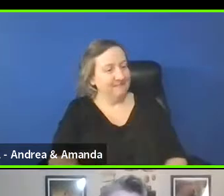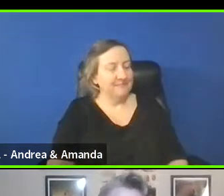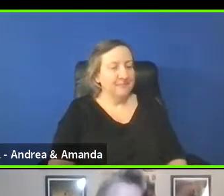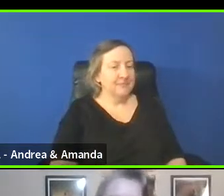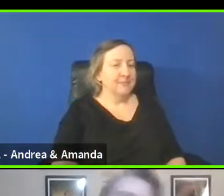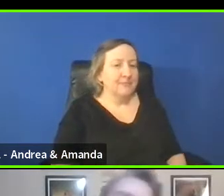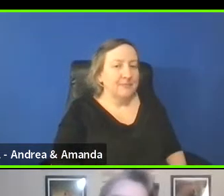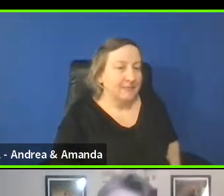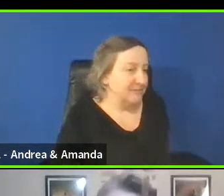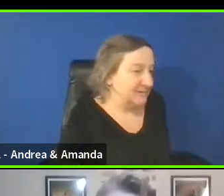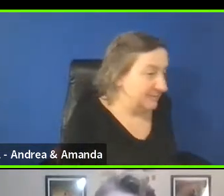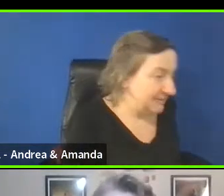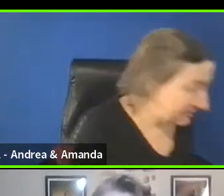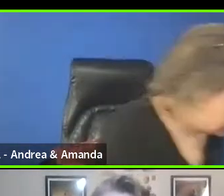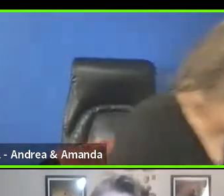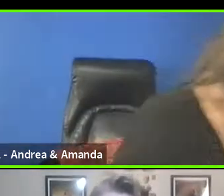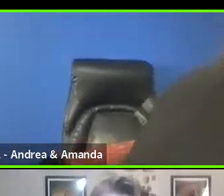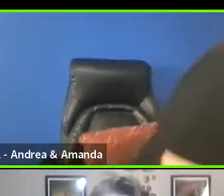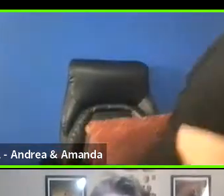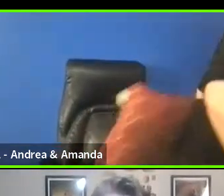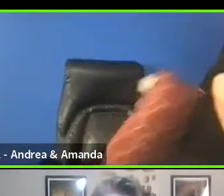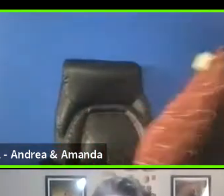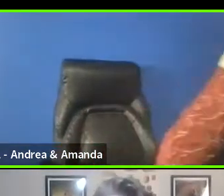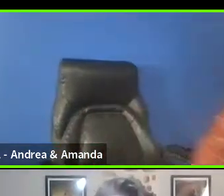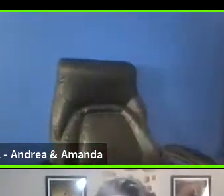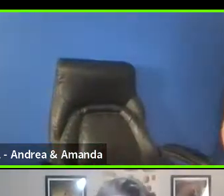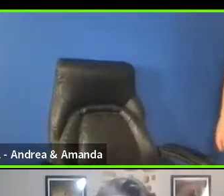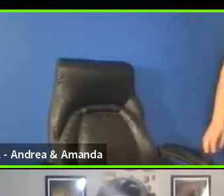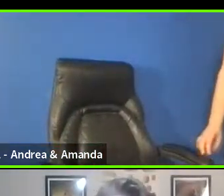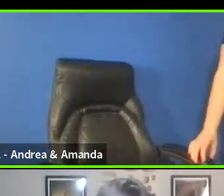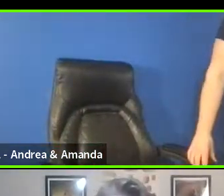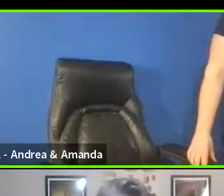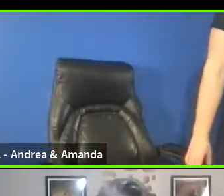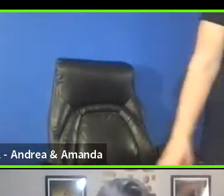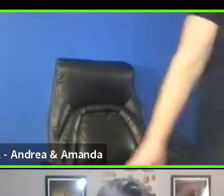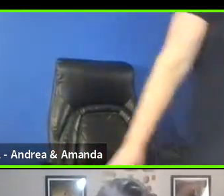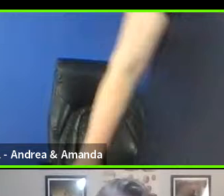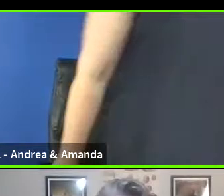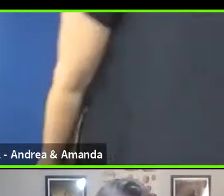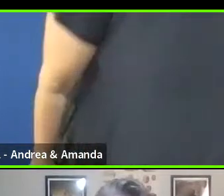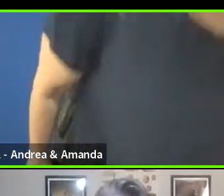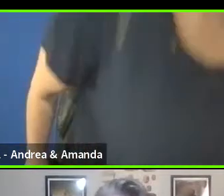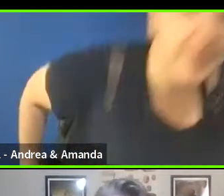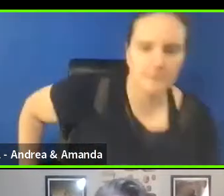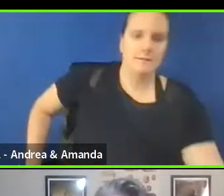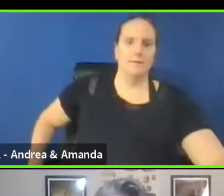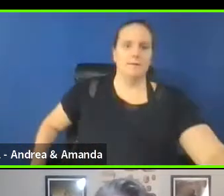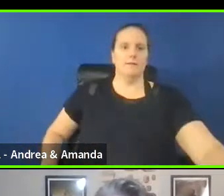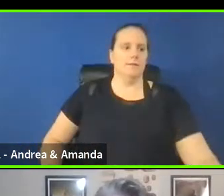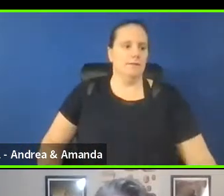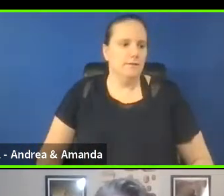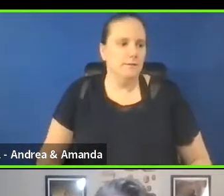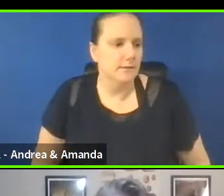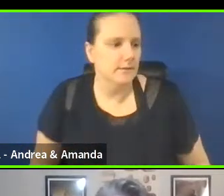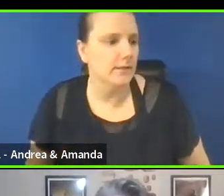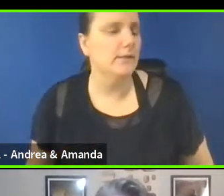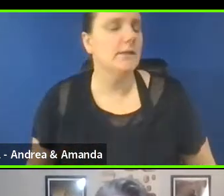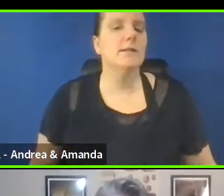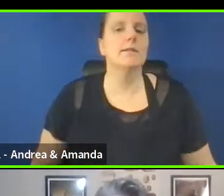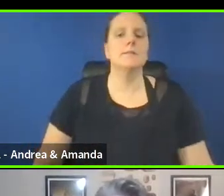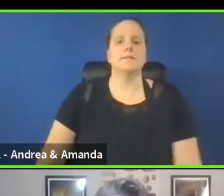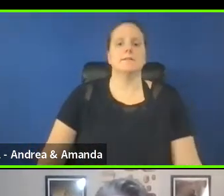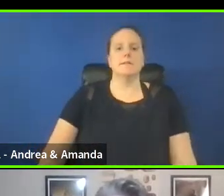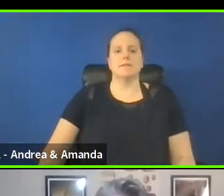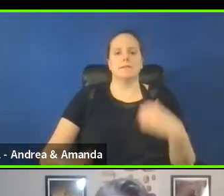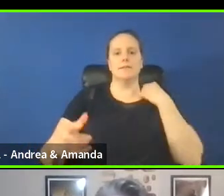good. All right, so facilitation moment. We are, we have the fall